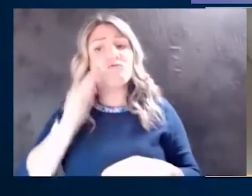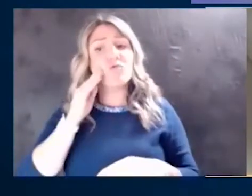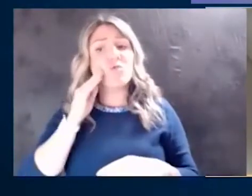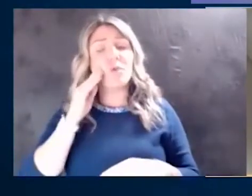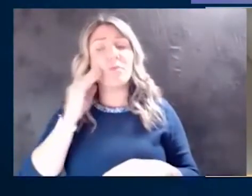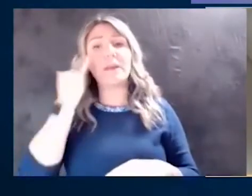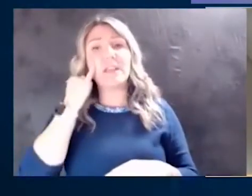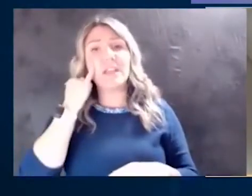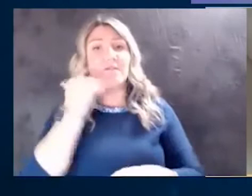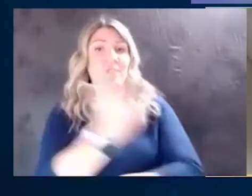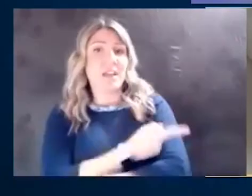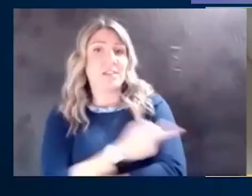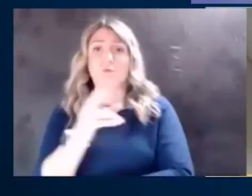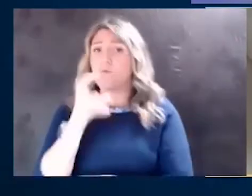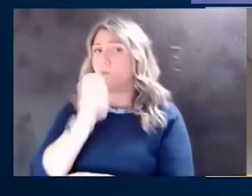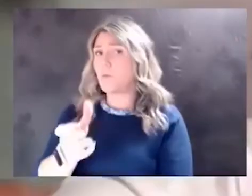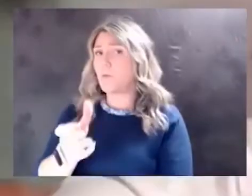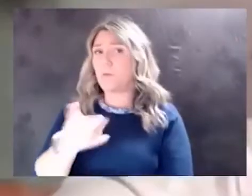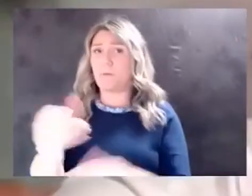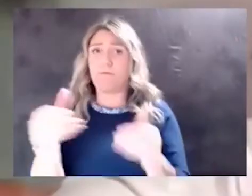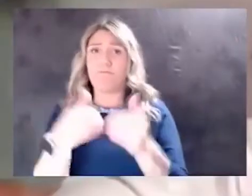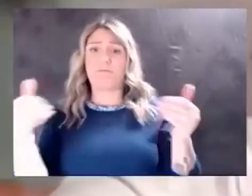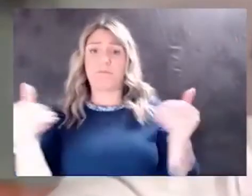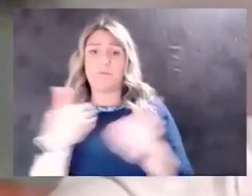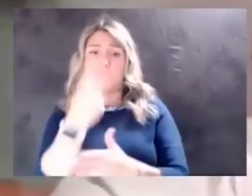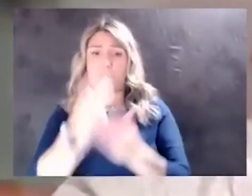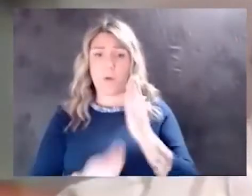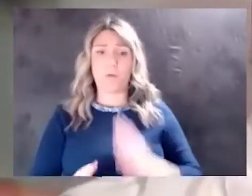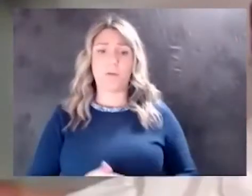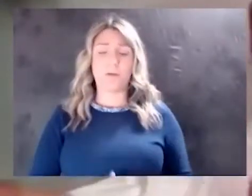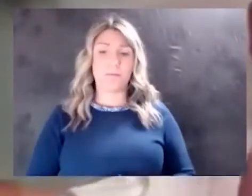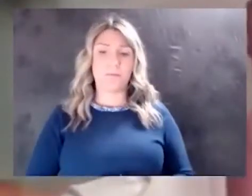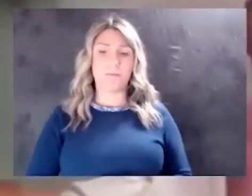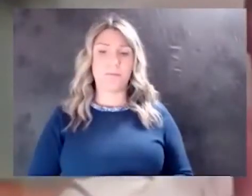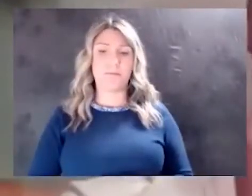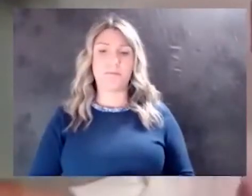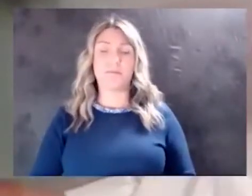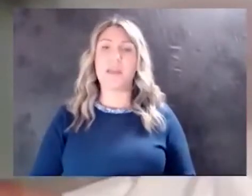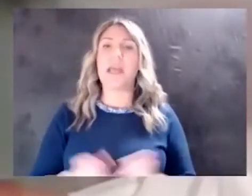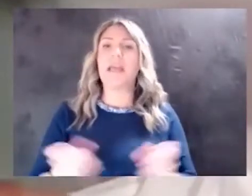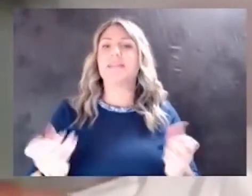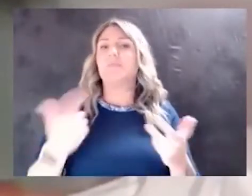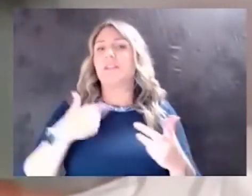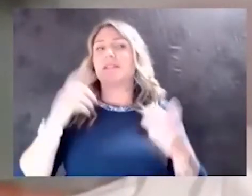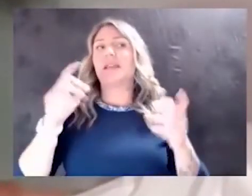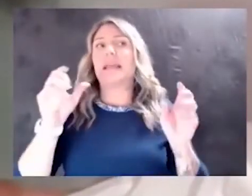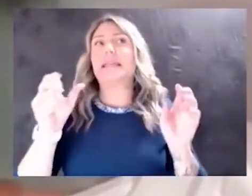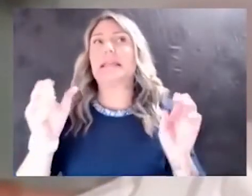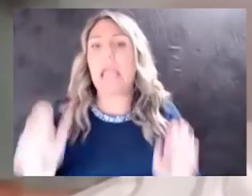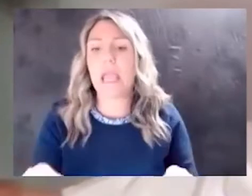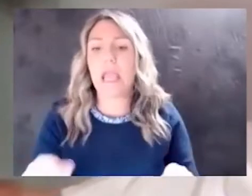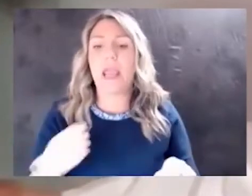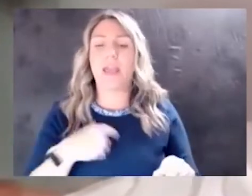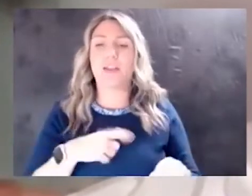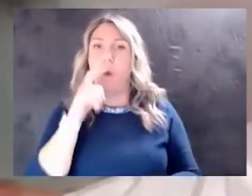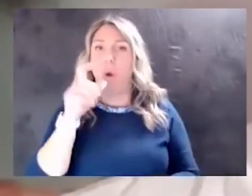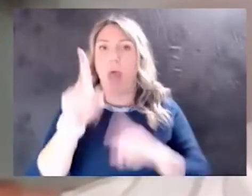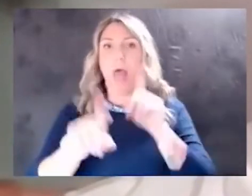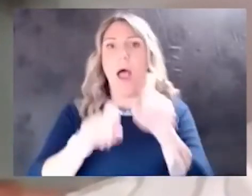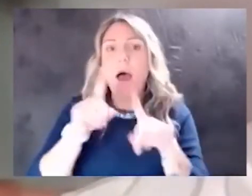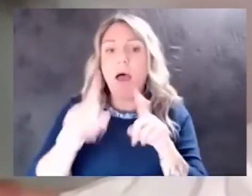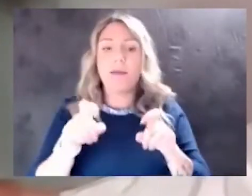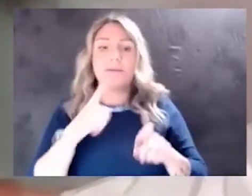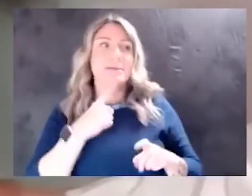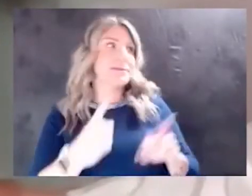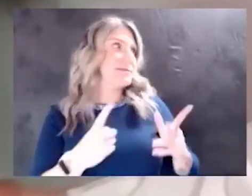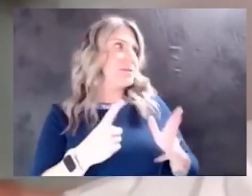How are you differentiating those two things? Well, as much as I possibly can. I don't ask them, of course, to